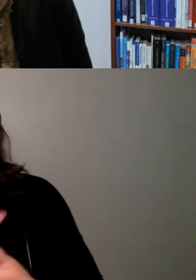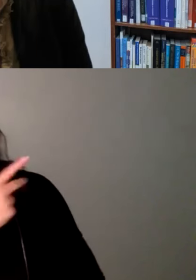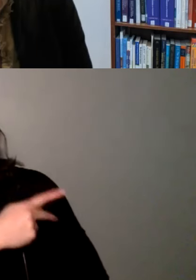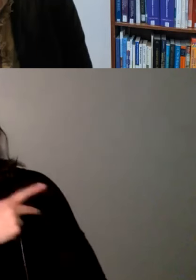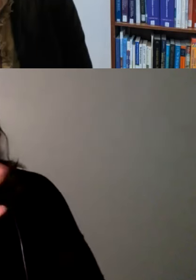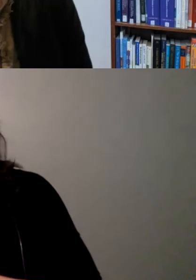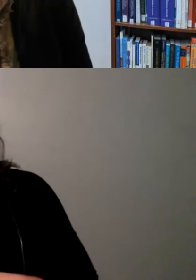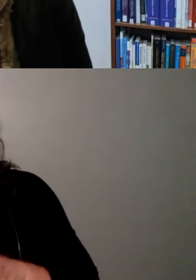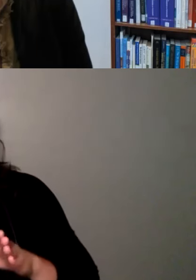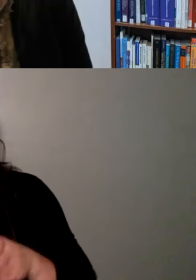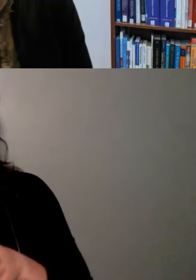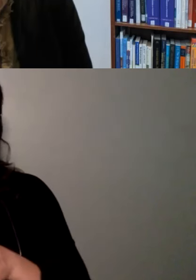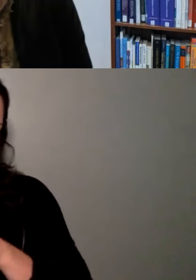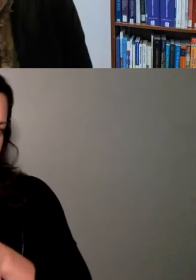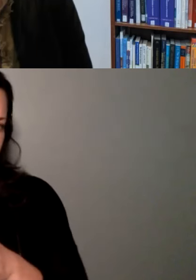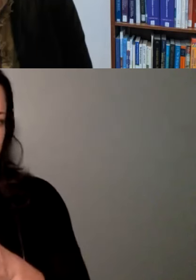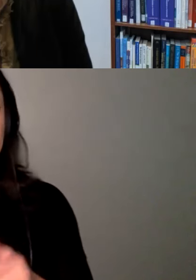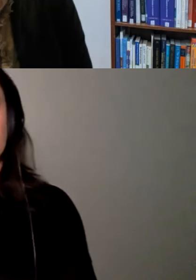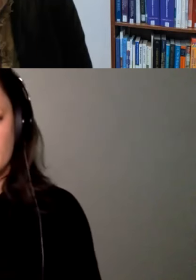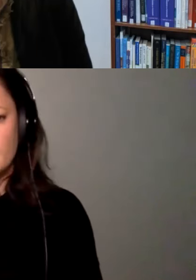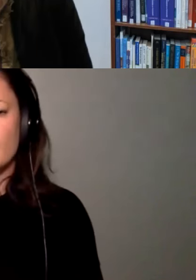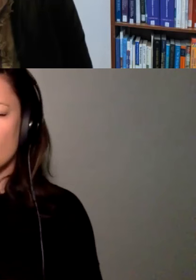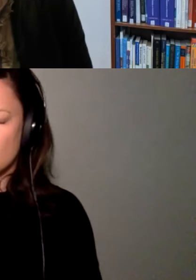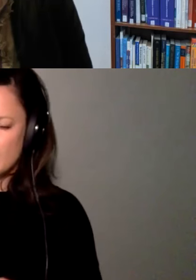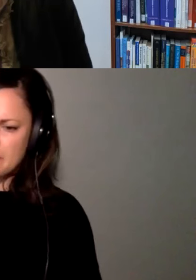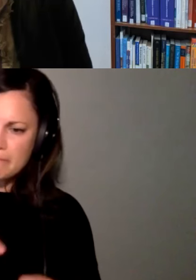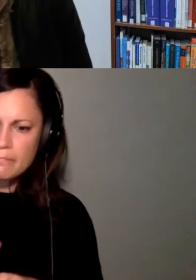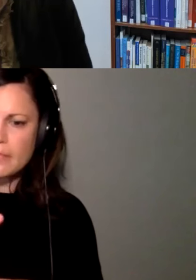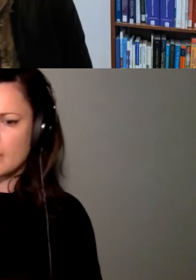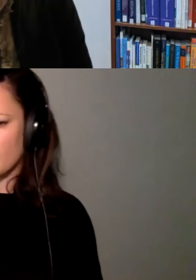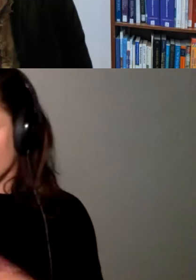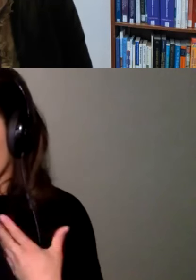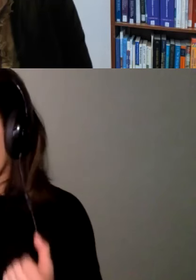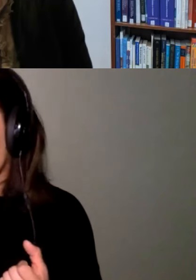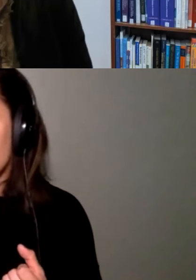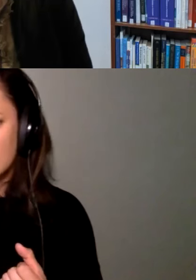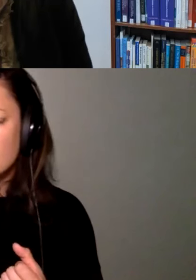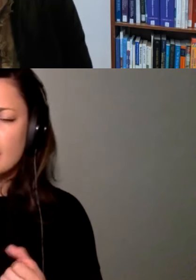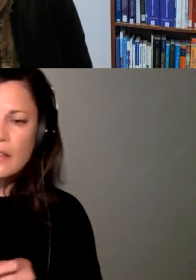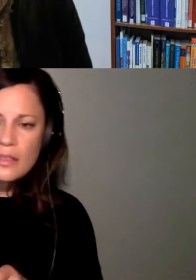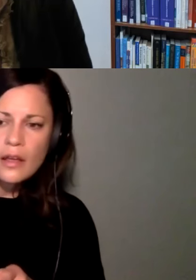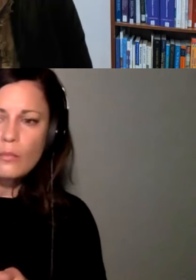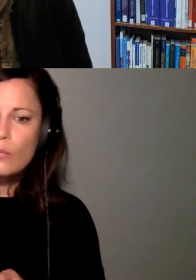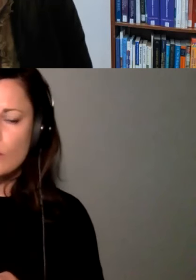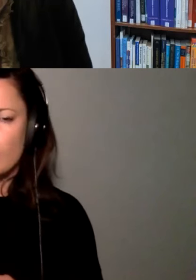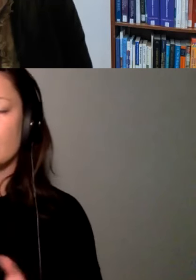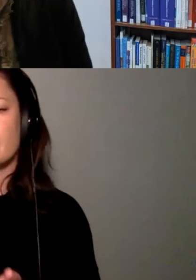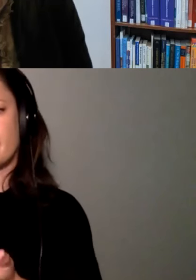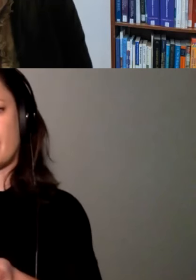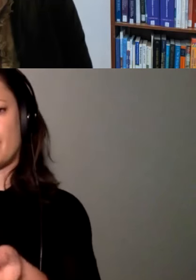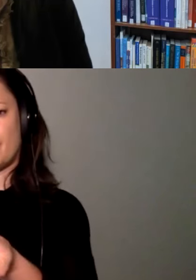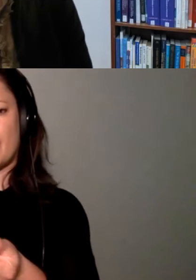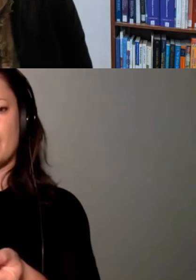patient-centered care, taking into account the individual's mental health needs and preferences in treatment